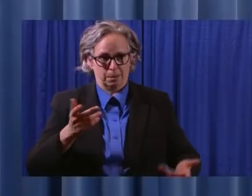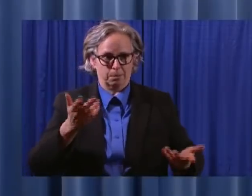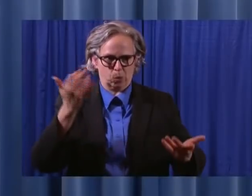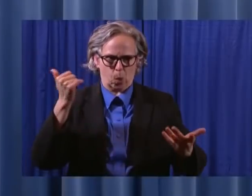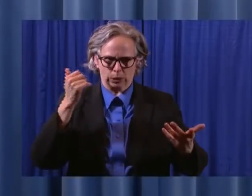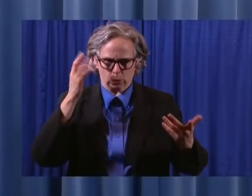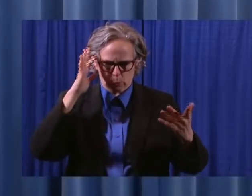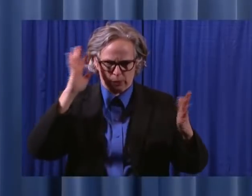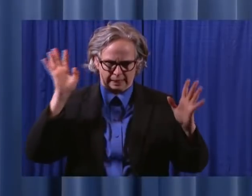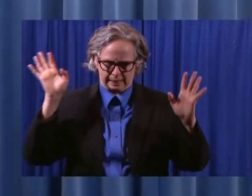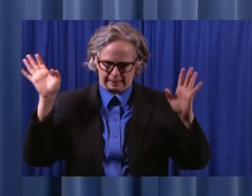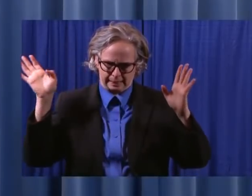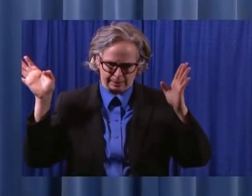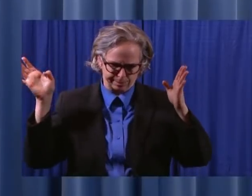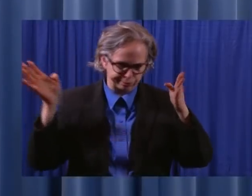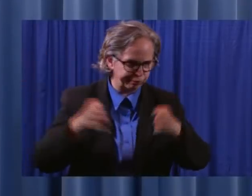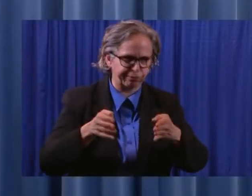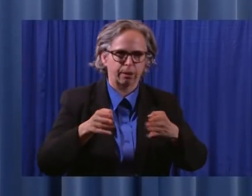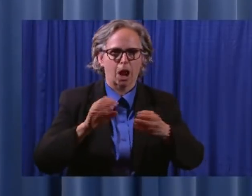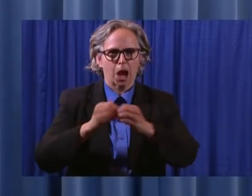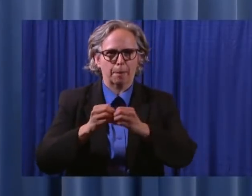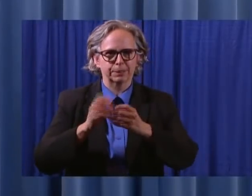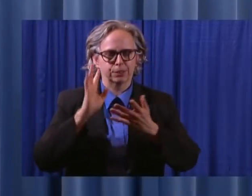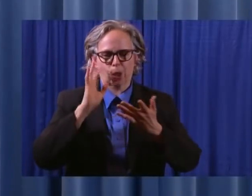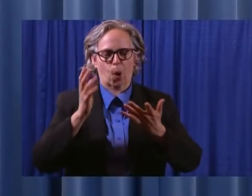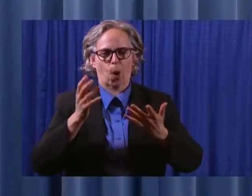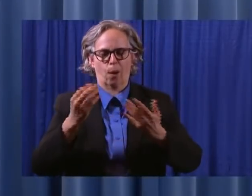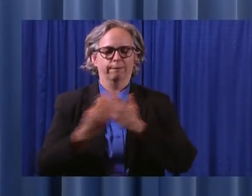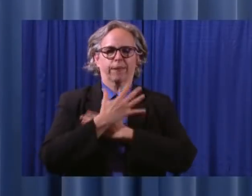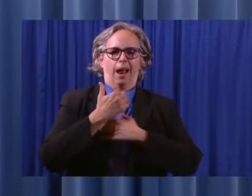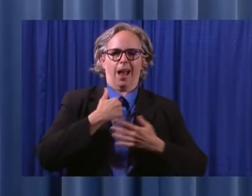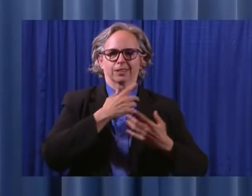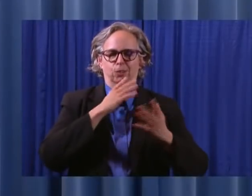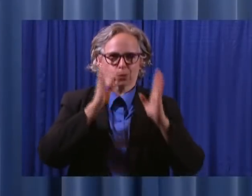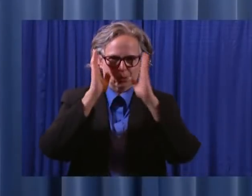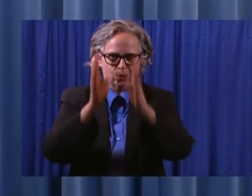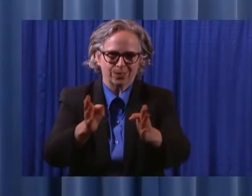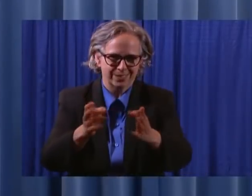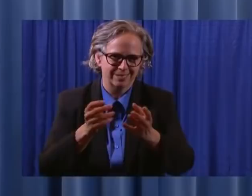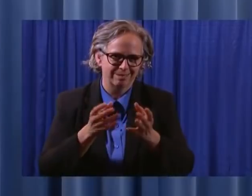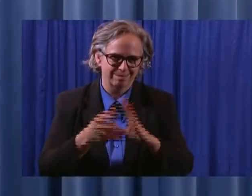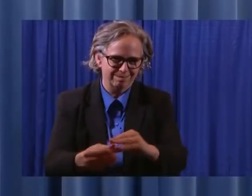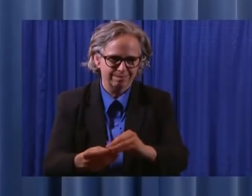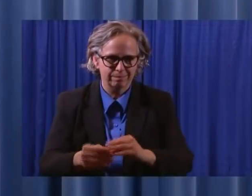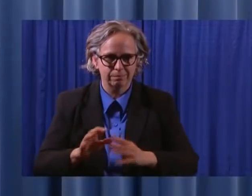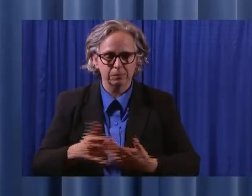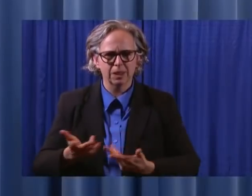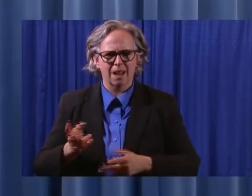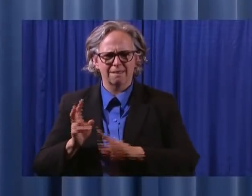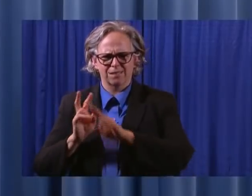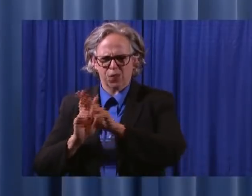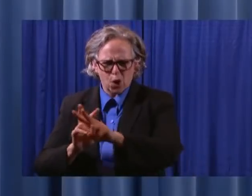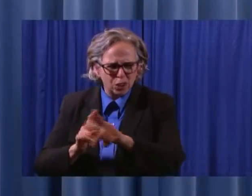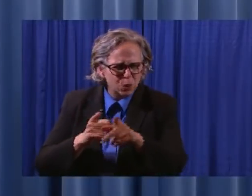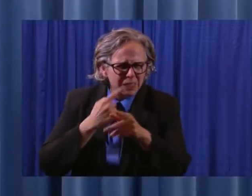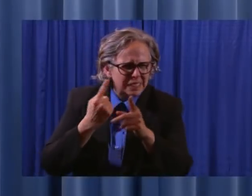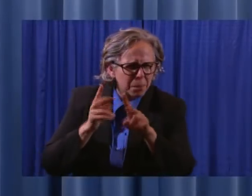we're trying to do. But let me go through those. Look, funerals. I think you said